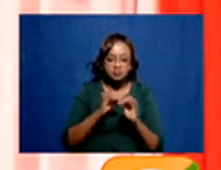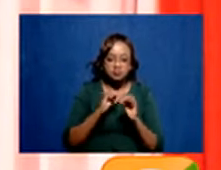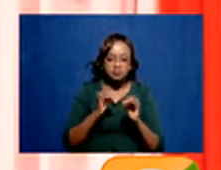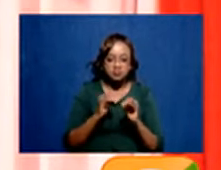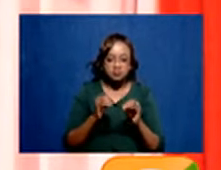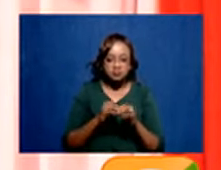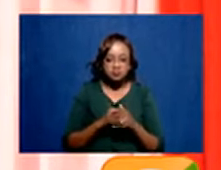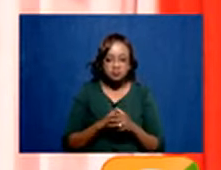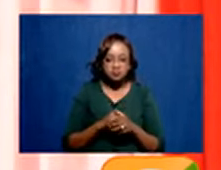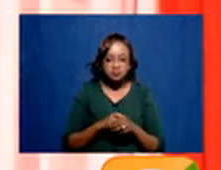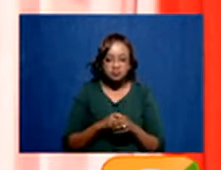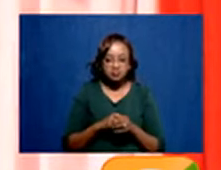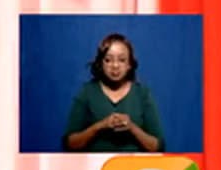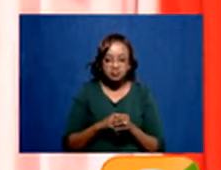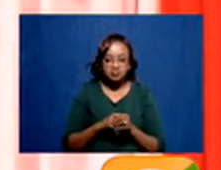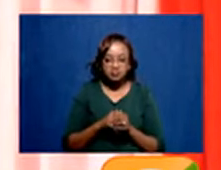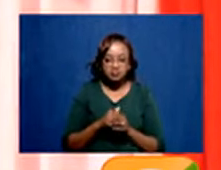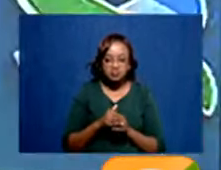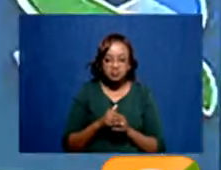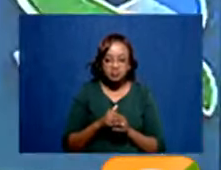chores.